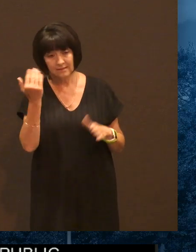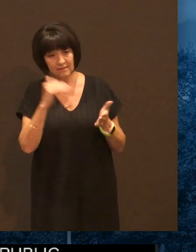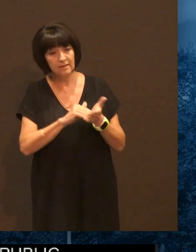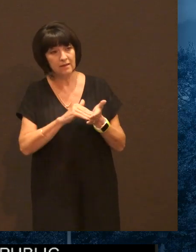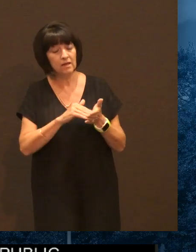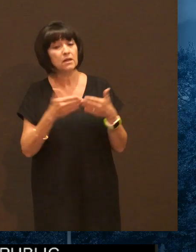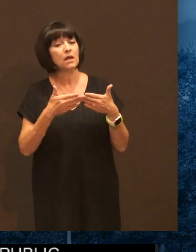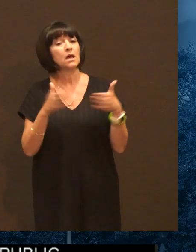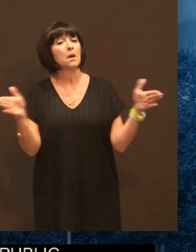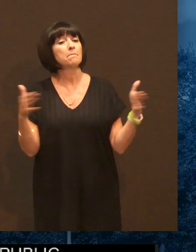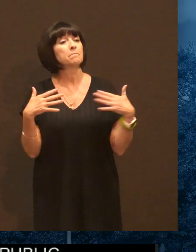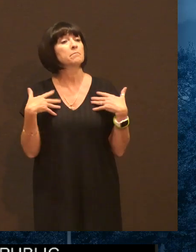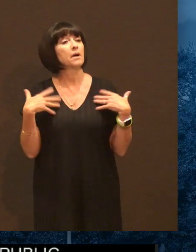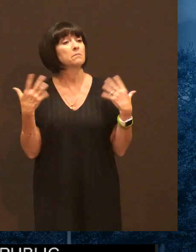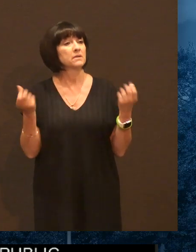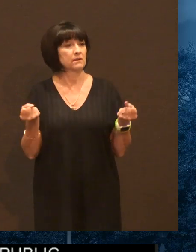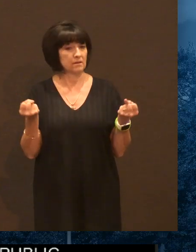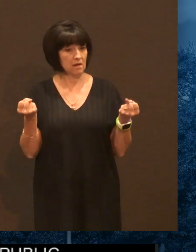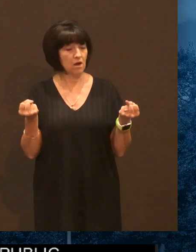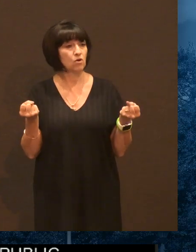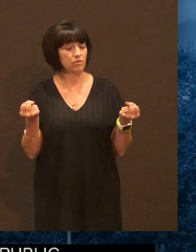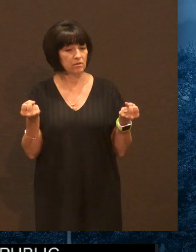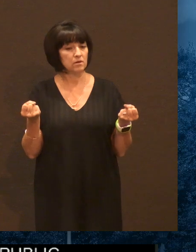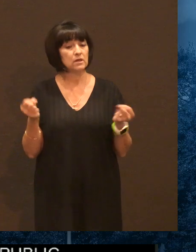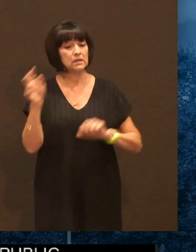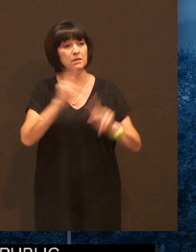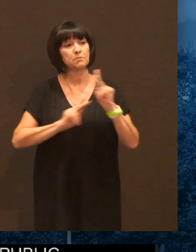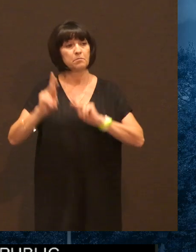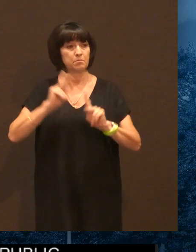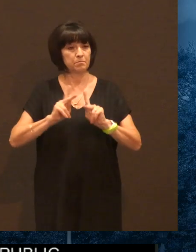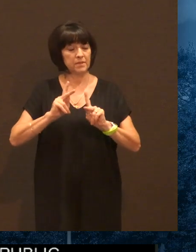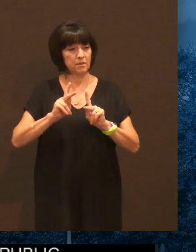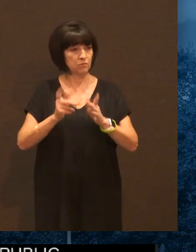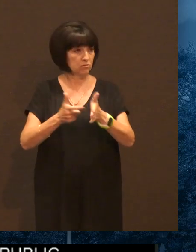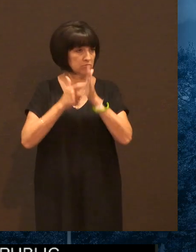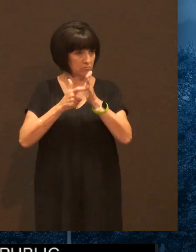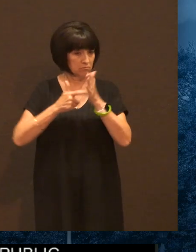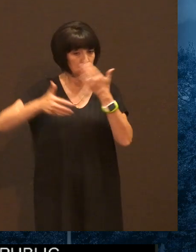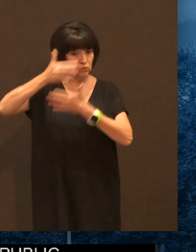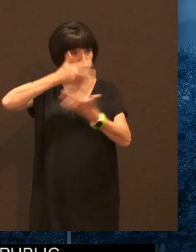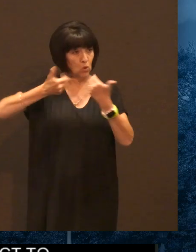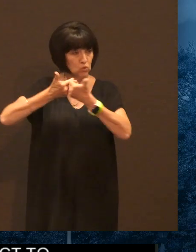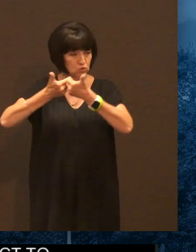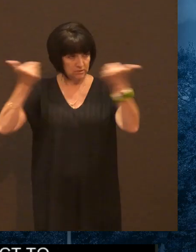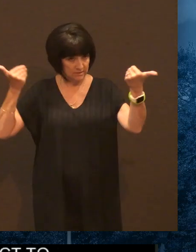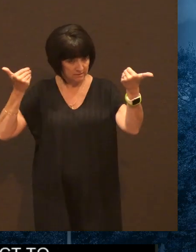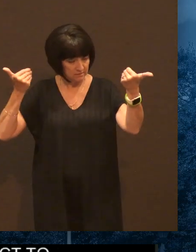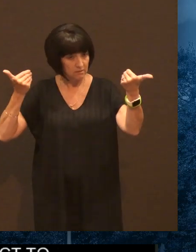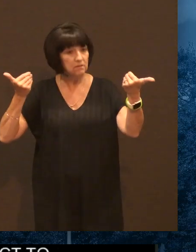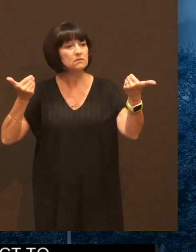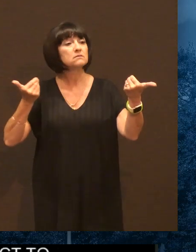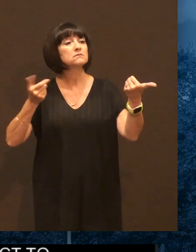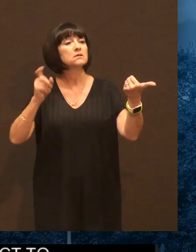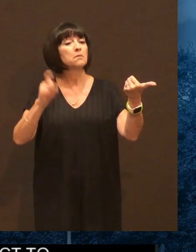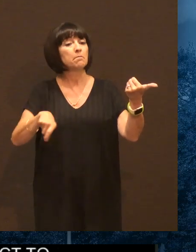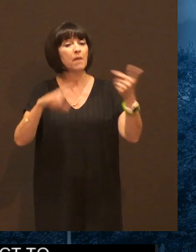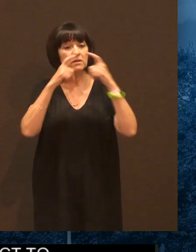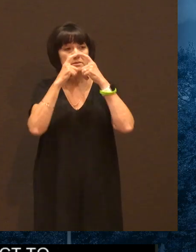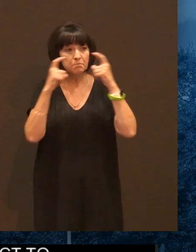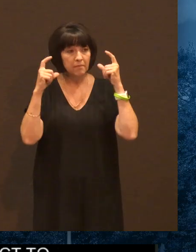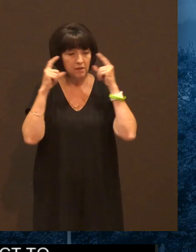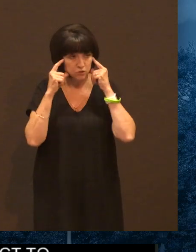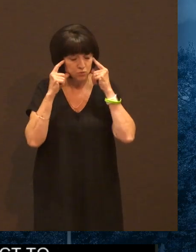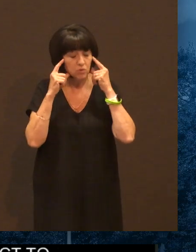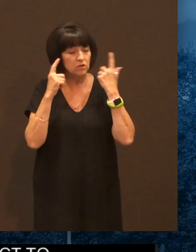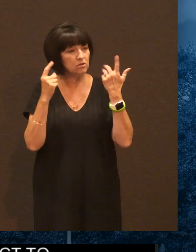in those situations with respect to social distancing, mask wearing, and the rest. I mean,